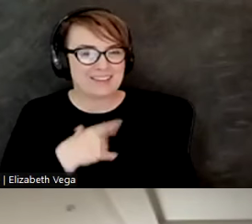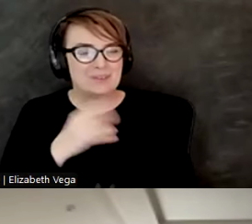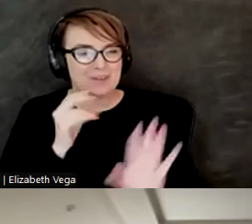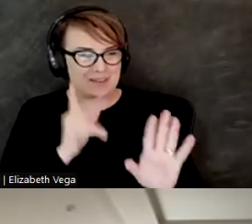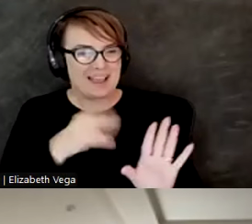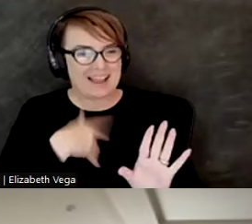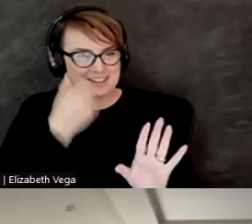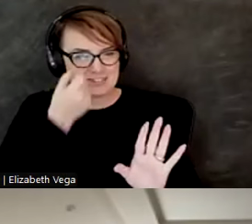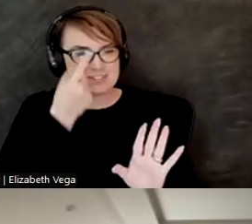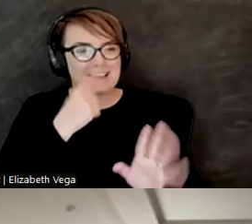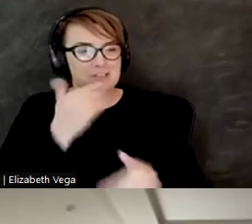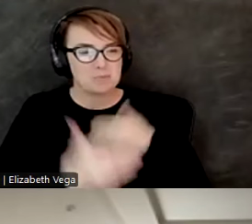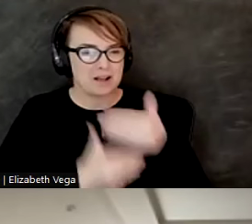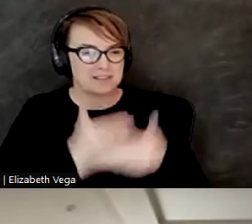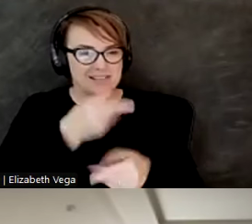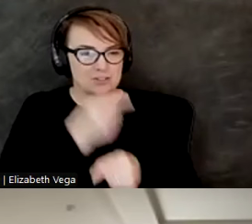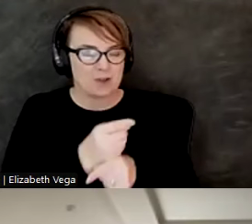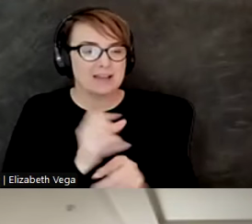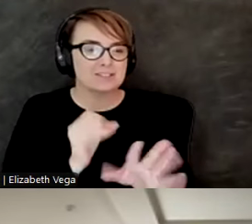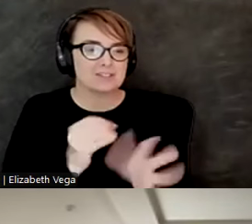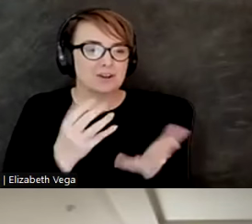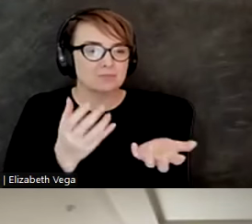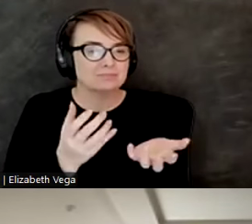So just previewing that that's how it would work.